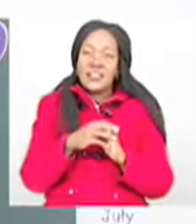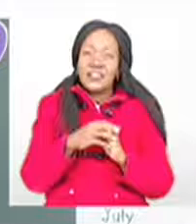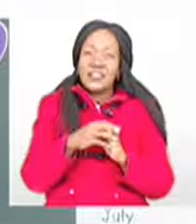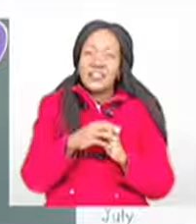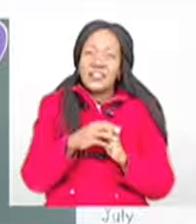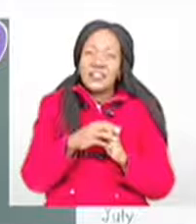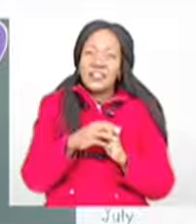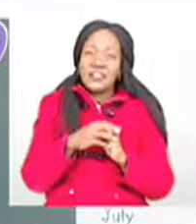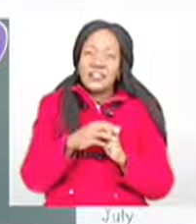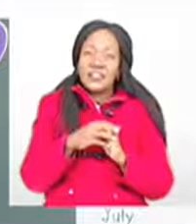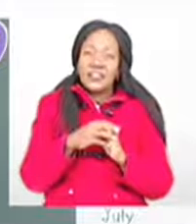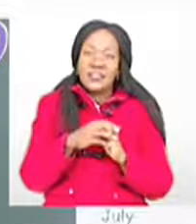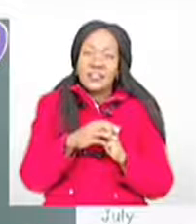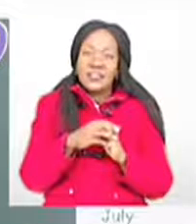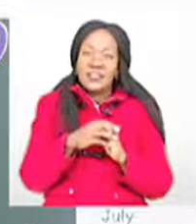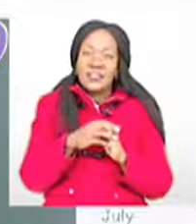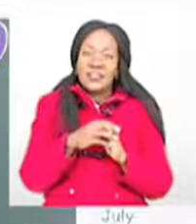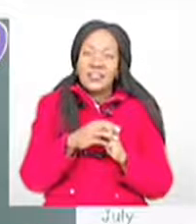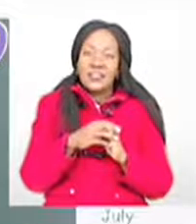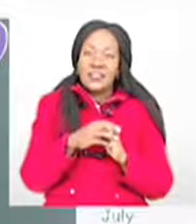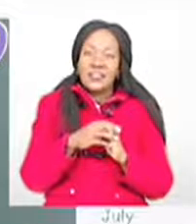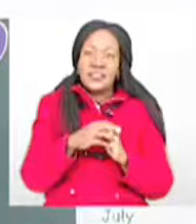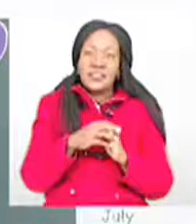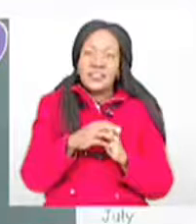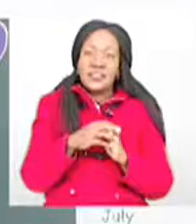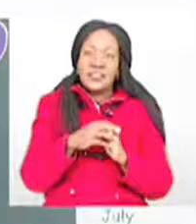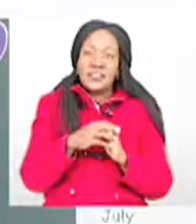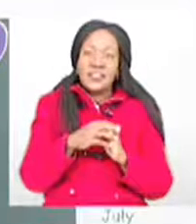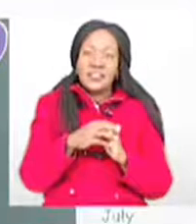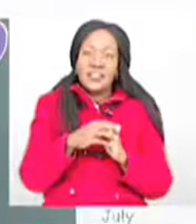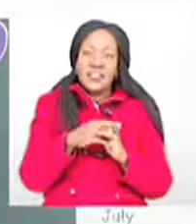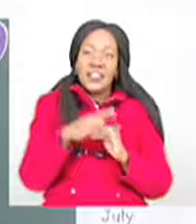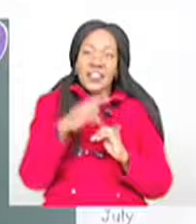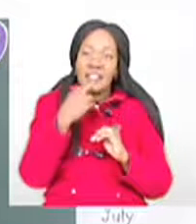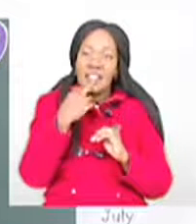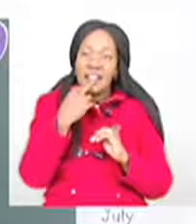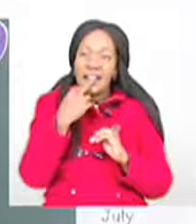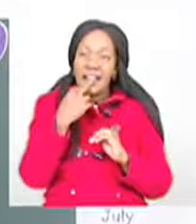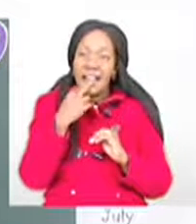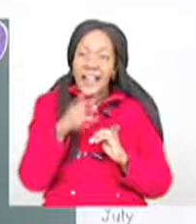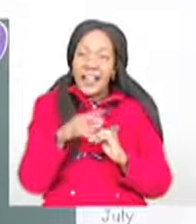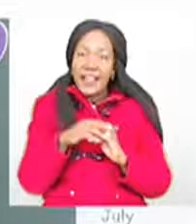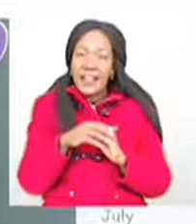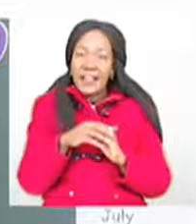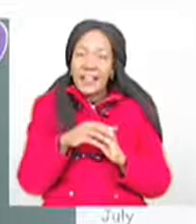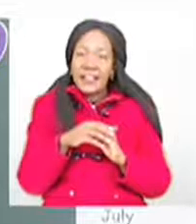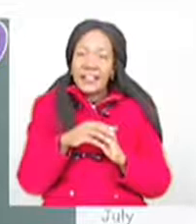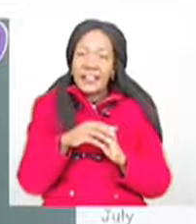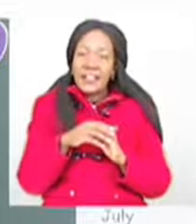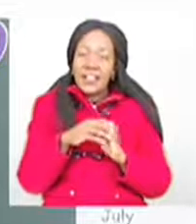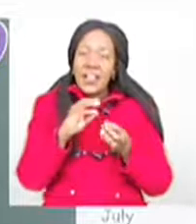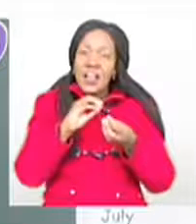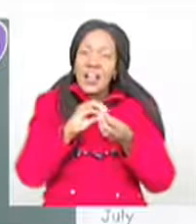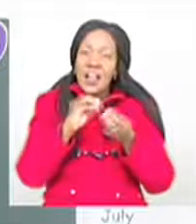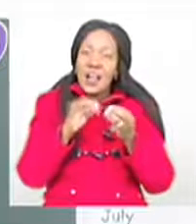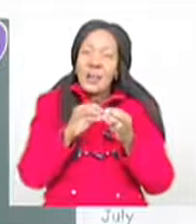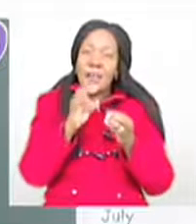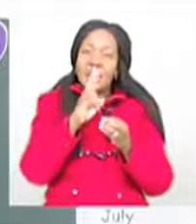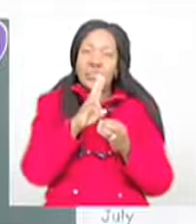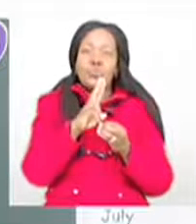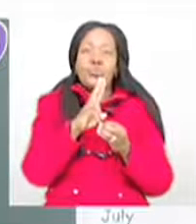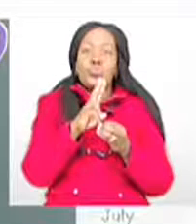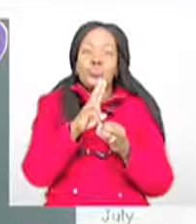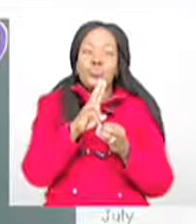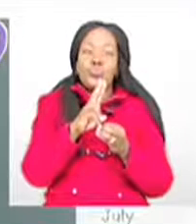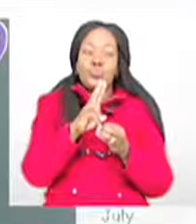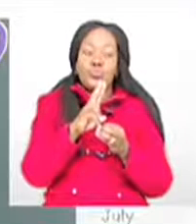what red looks like. That is color red. So for every number